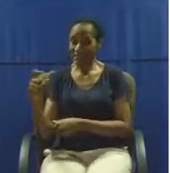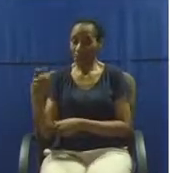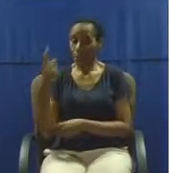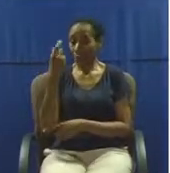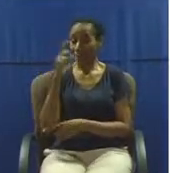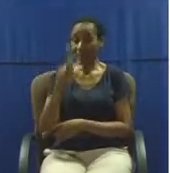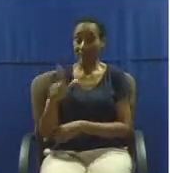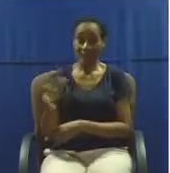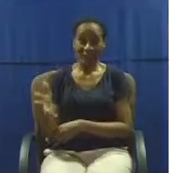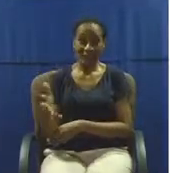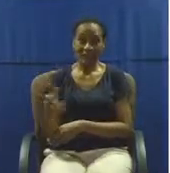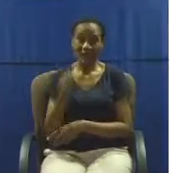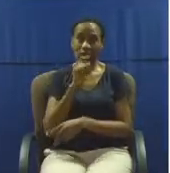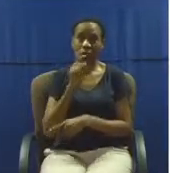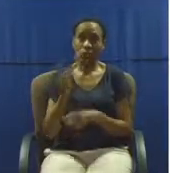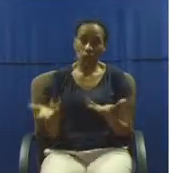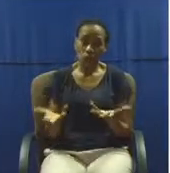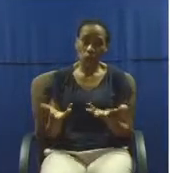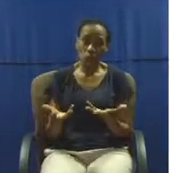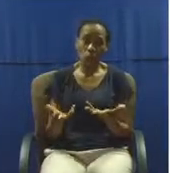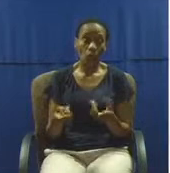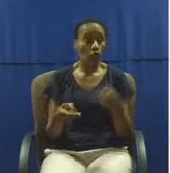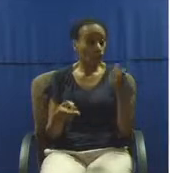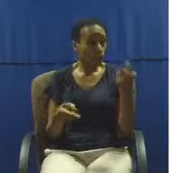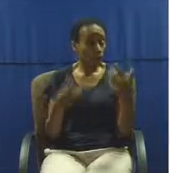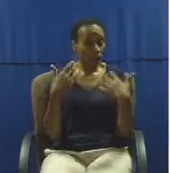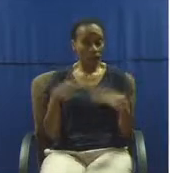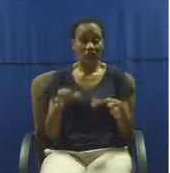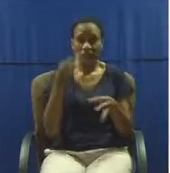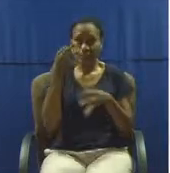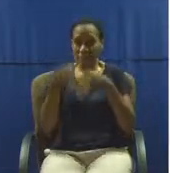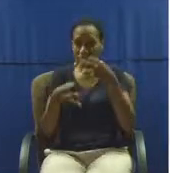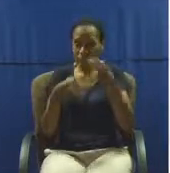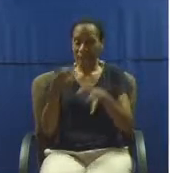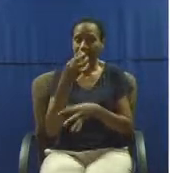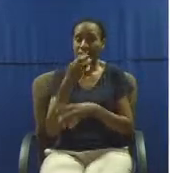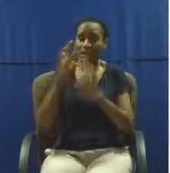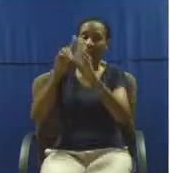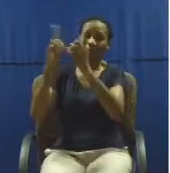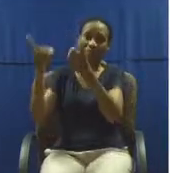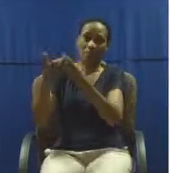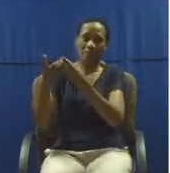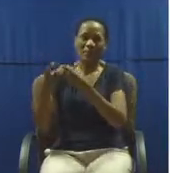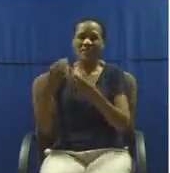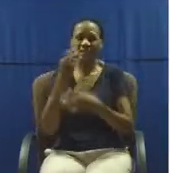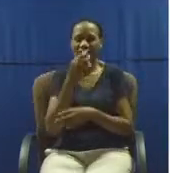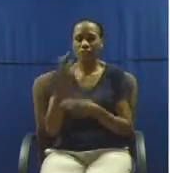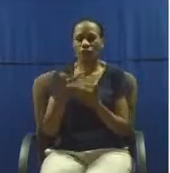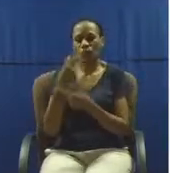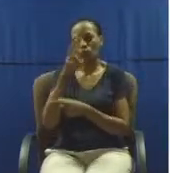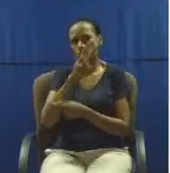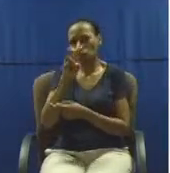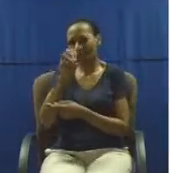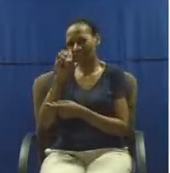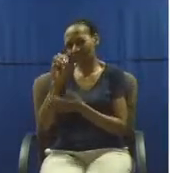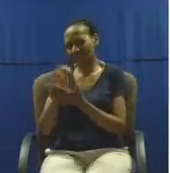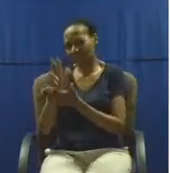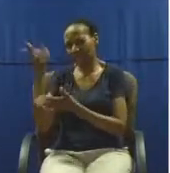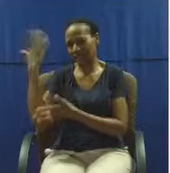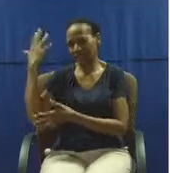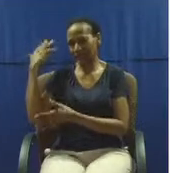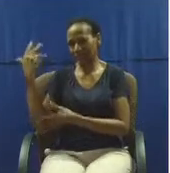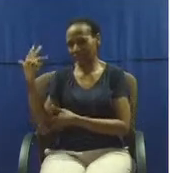amendments to the international component, which you pointed out, as proposed by the department as way back in 2018, but